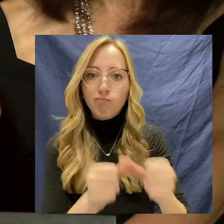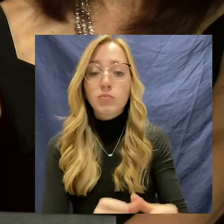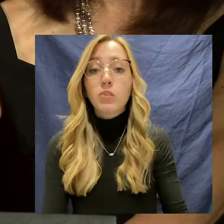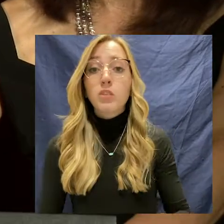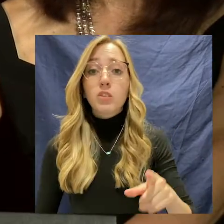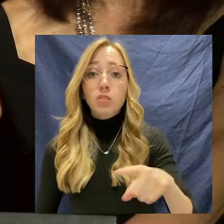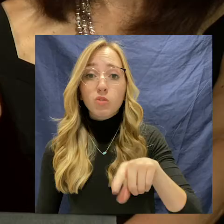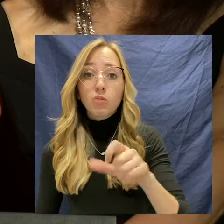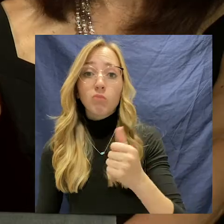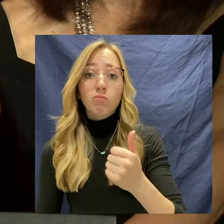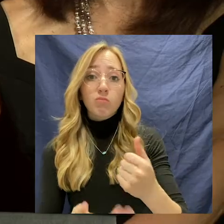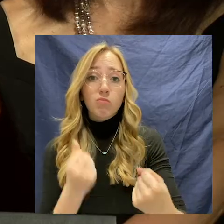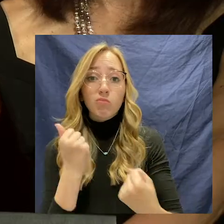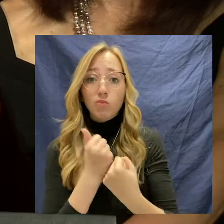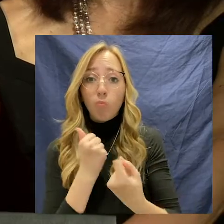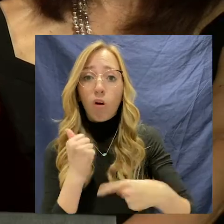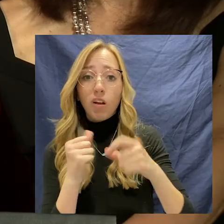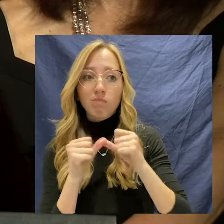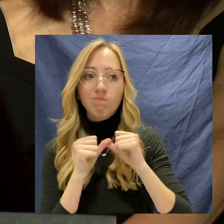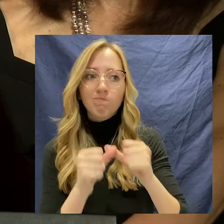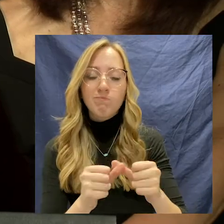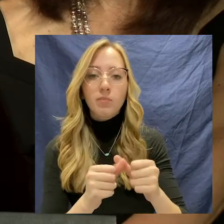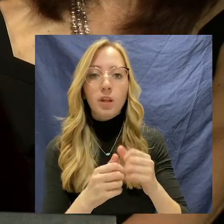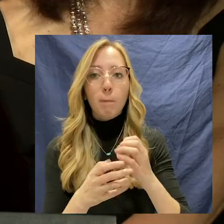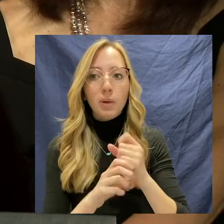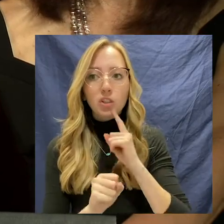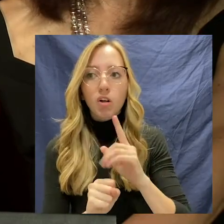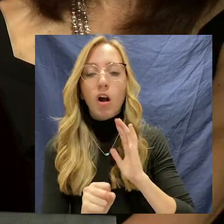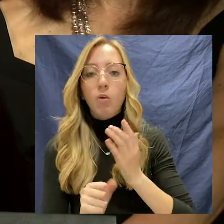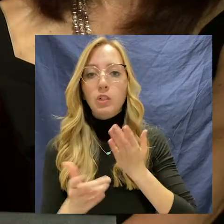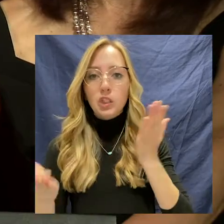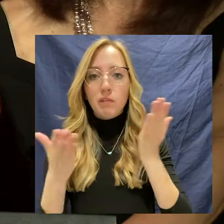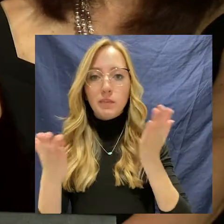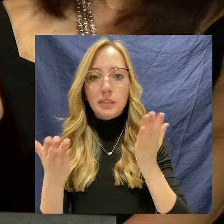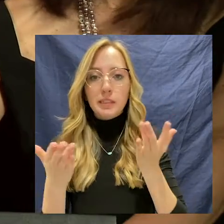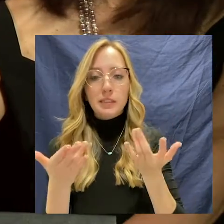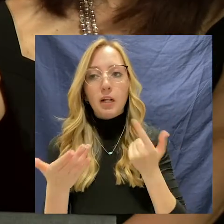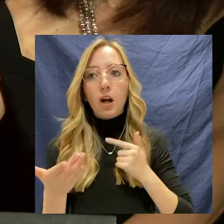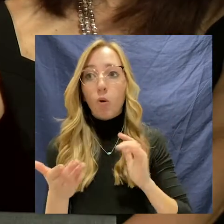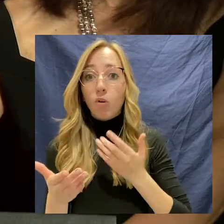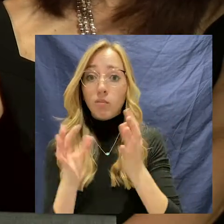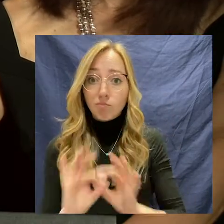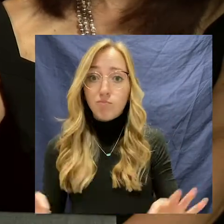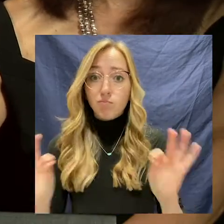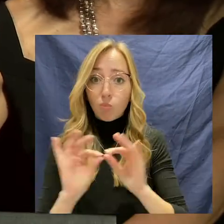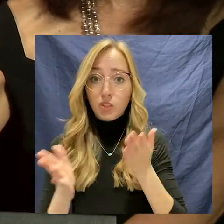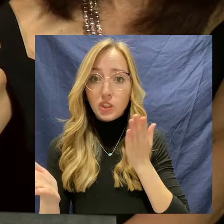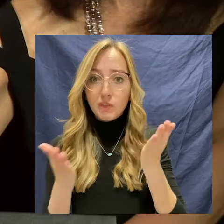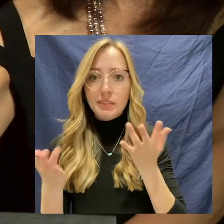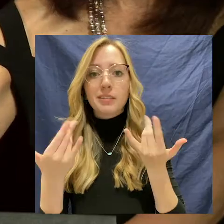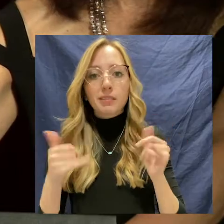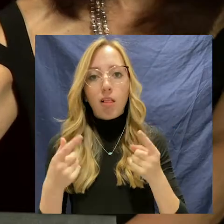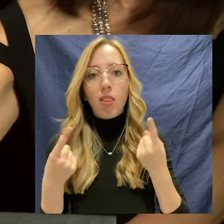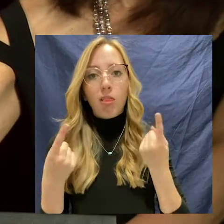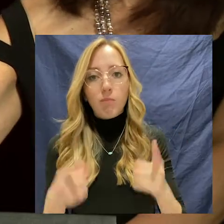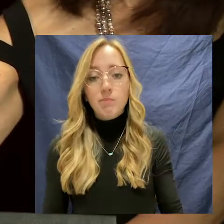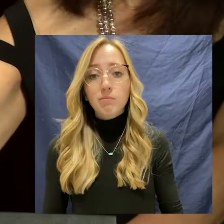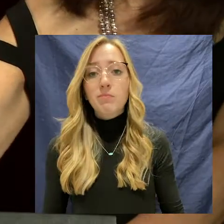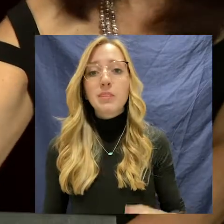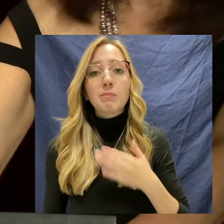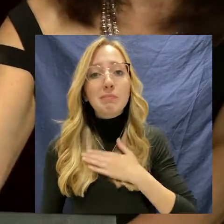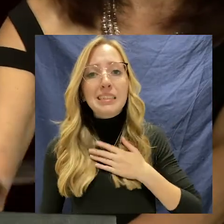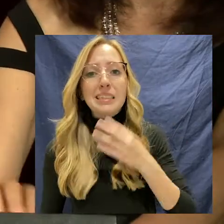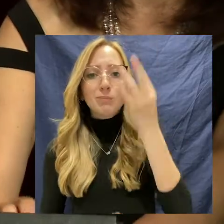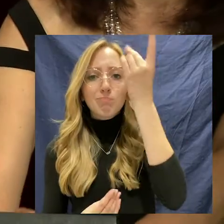have to ensure our vital services remain. Please consider making a donation. Each and